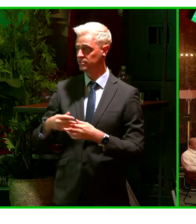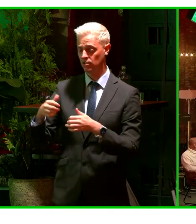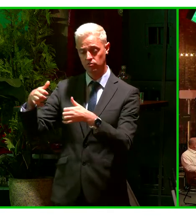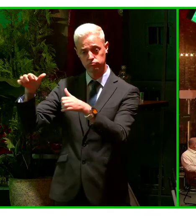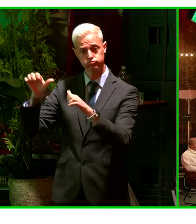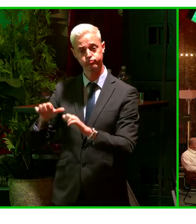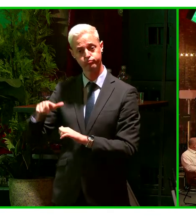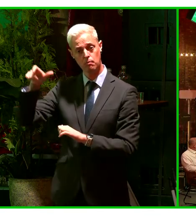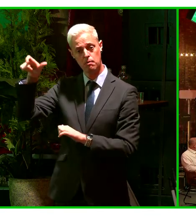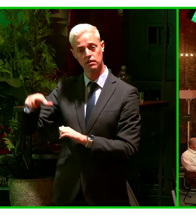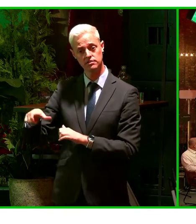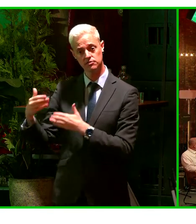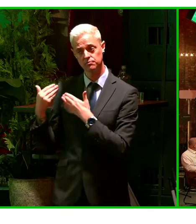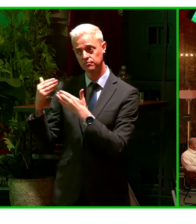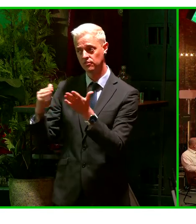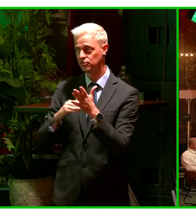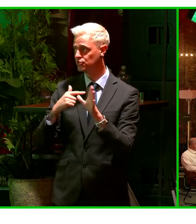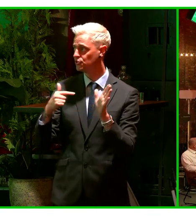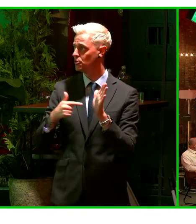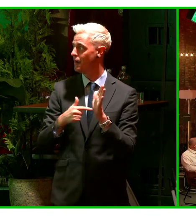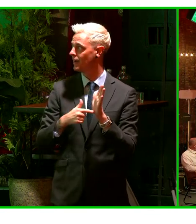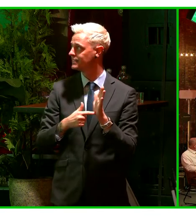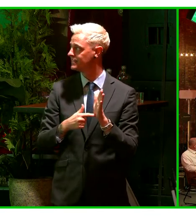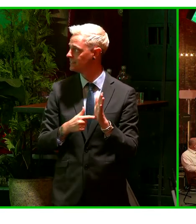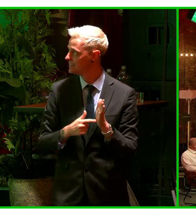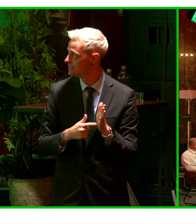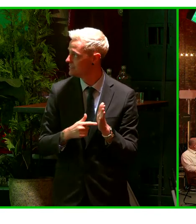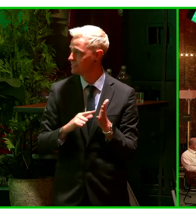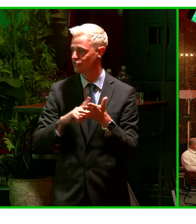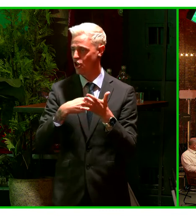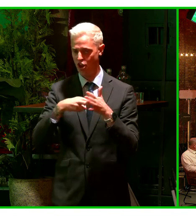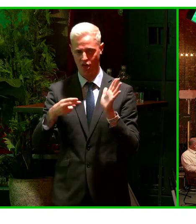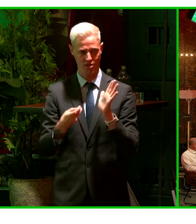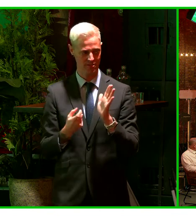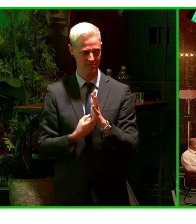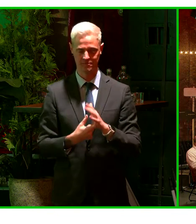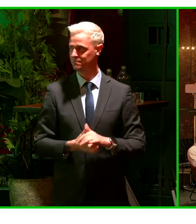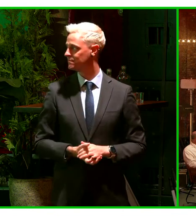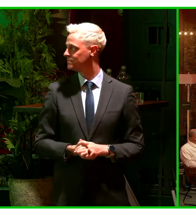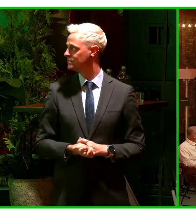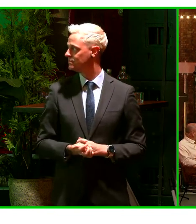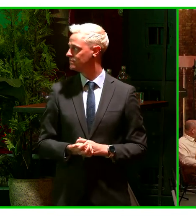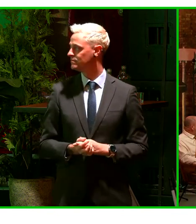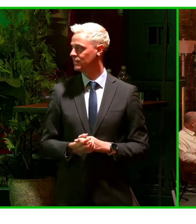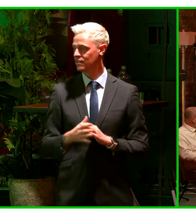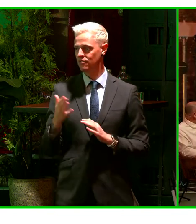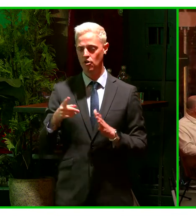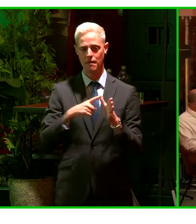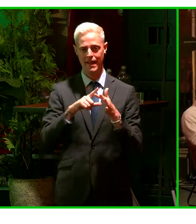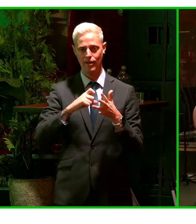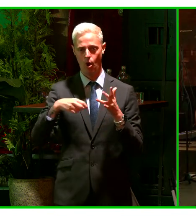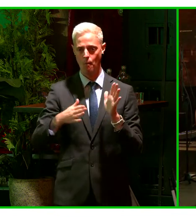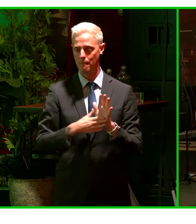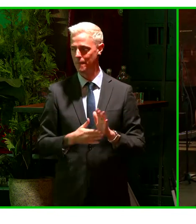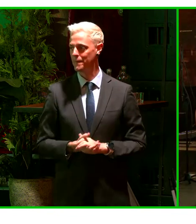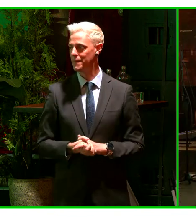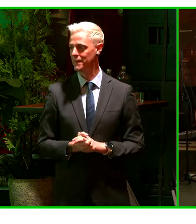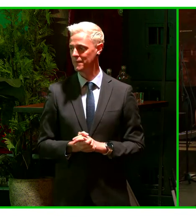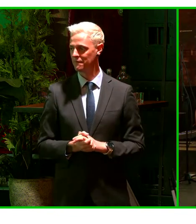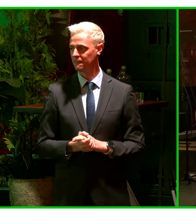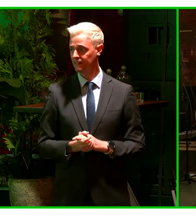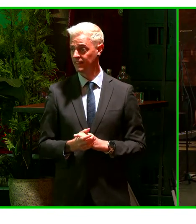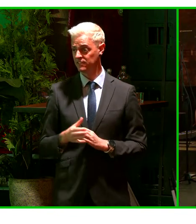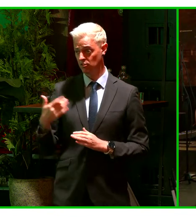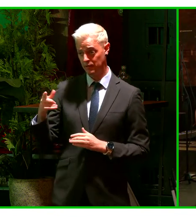Turner. Hi there, good afternoon, everybody. Matt Turner from AECOM. So we're currently working with GMCA on a project funded by